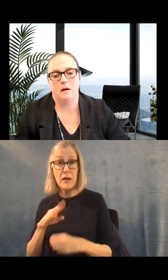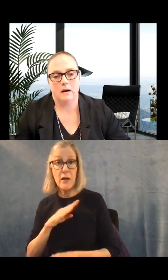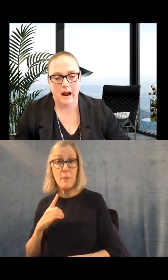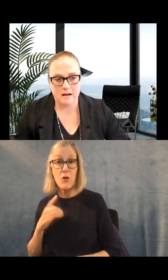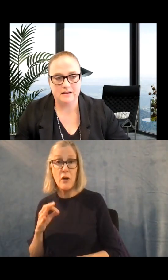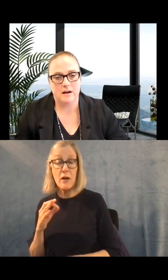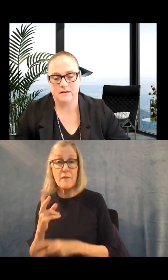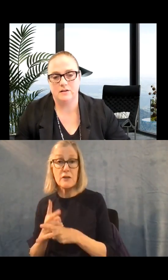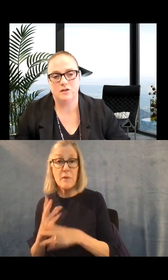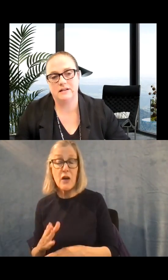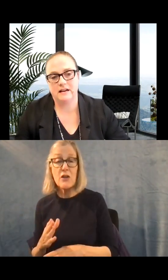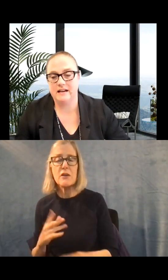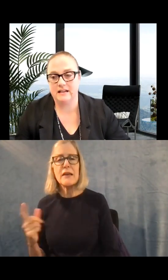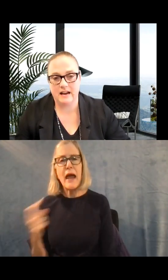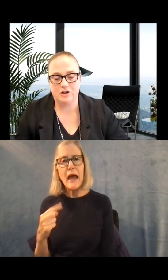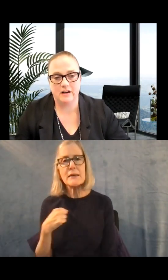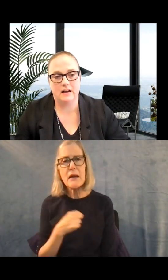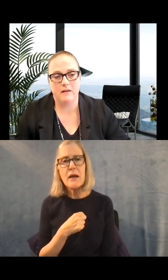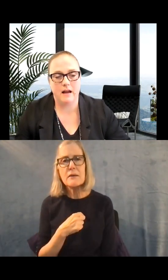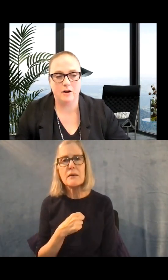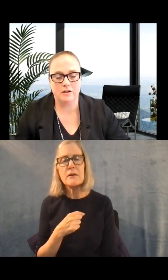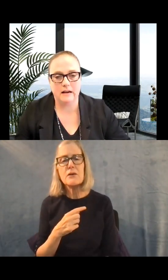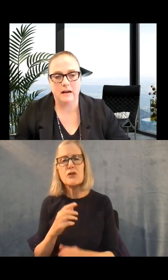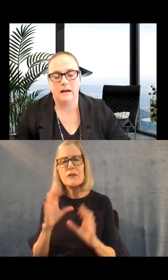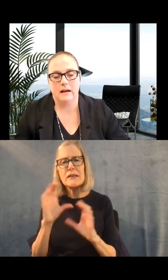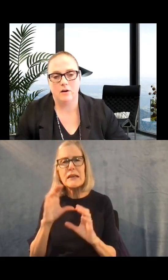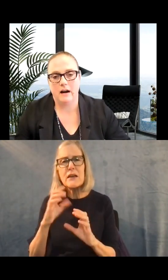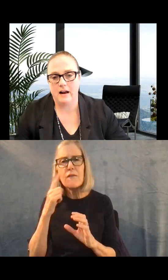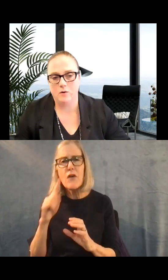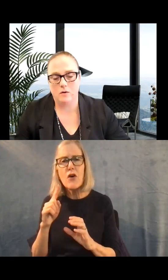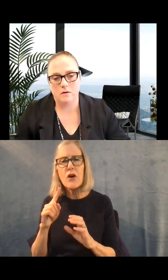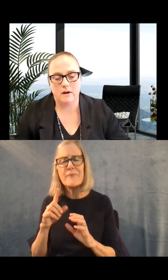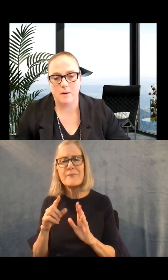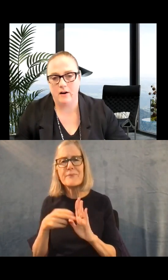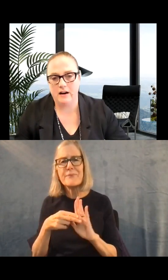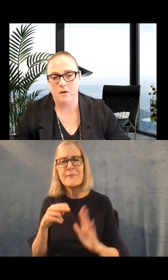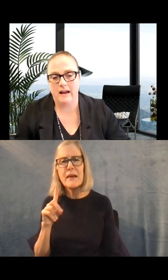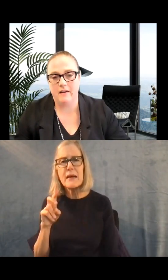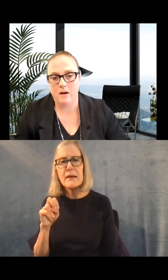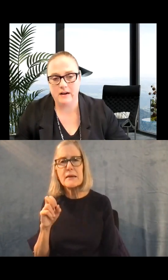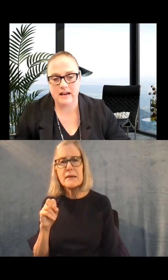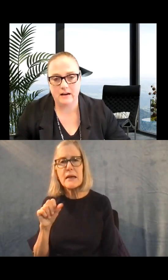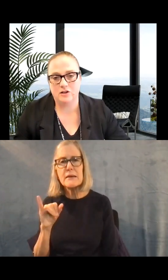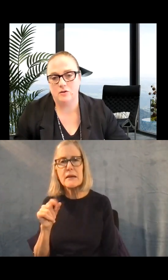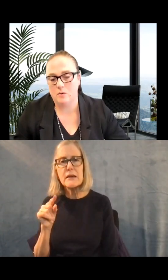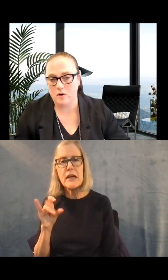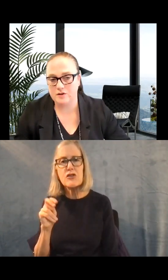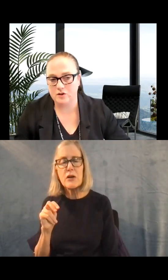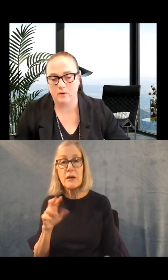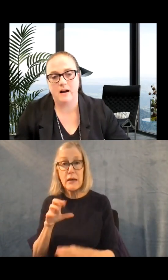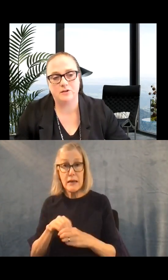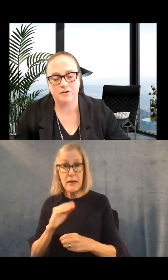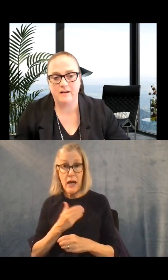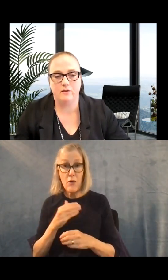time asked us to seek designation, and they actually, in our annual area plan that we take to the